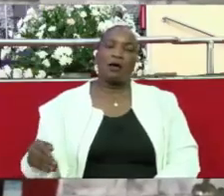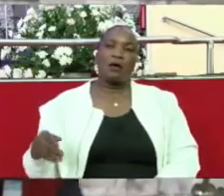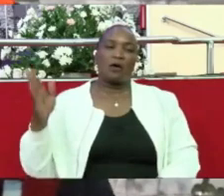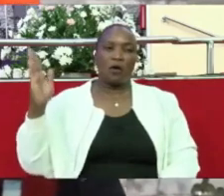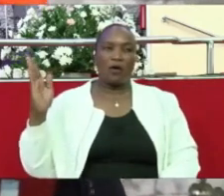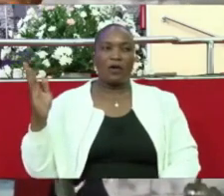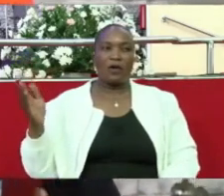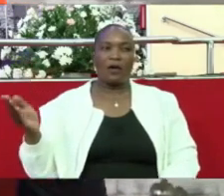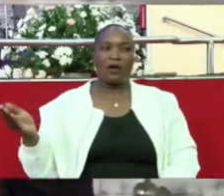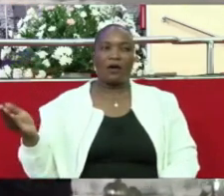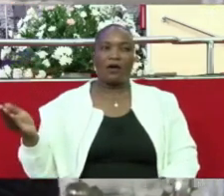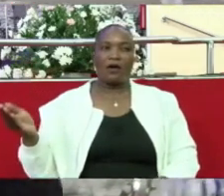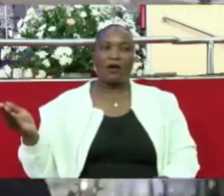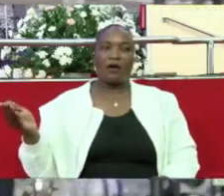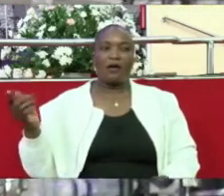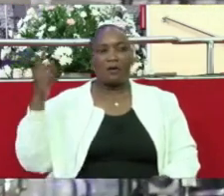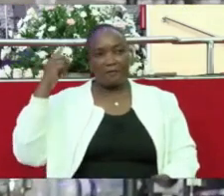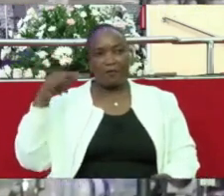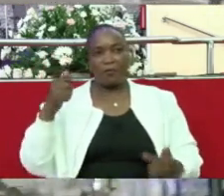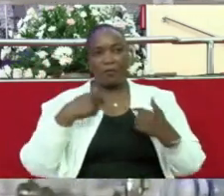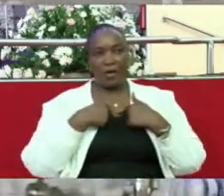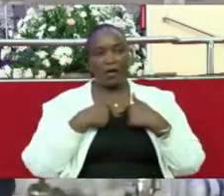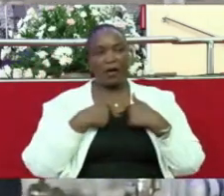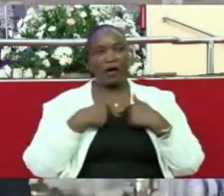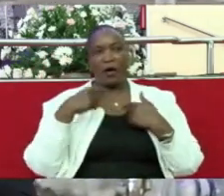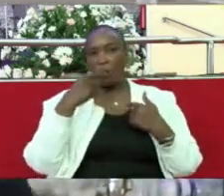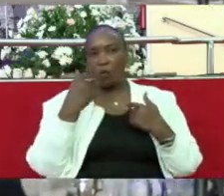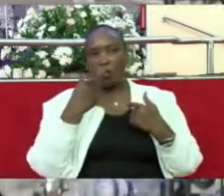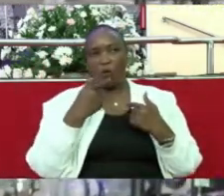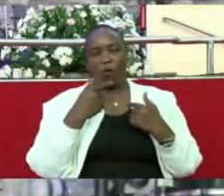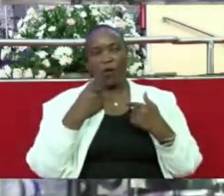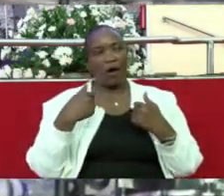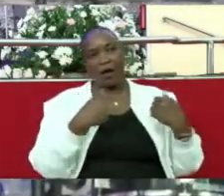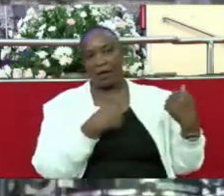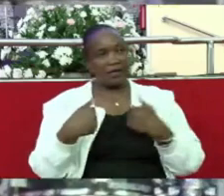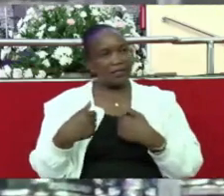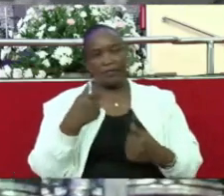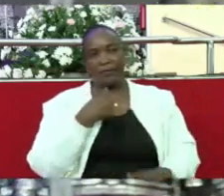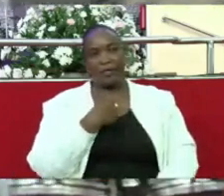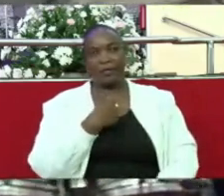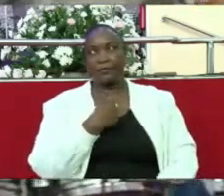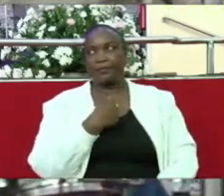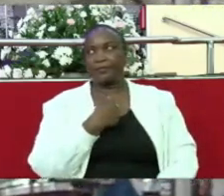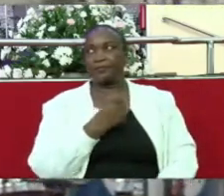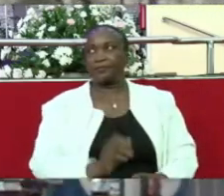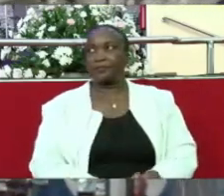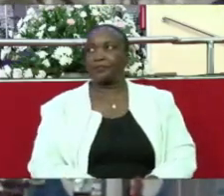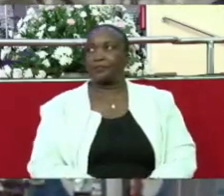any mountain ahead of you, if God is inside you, what can stand against